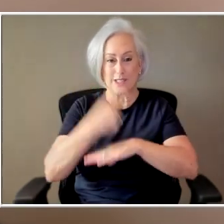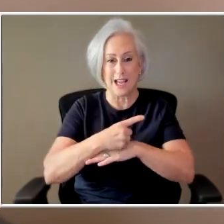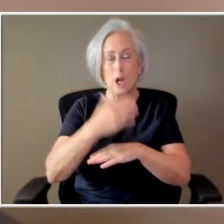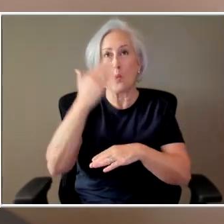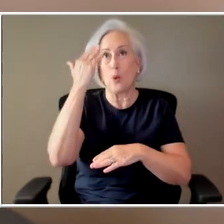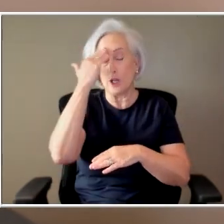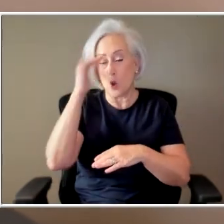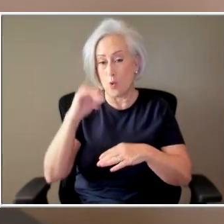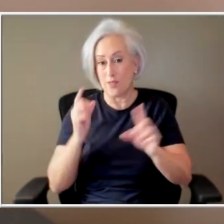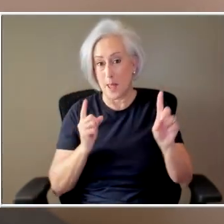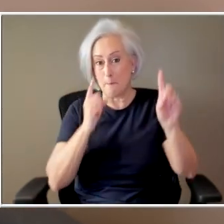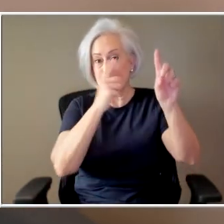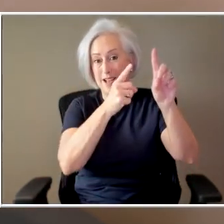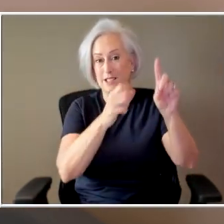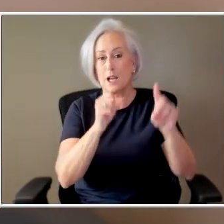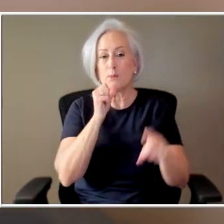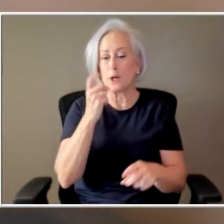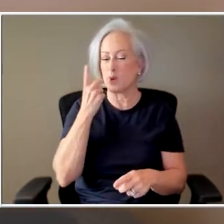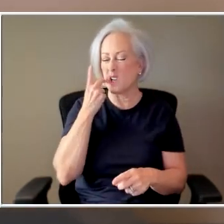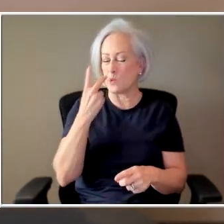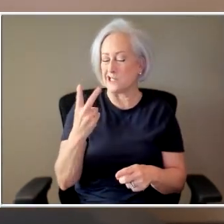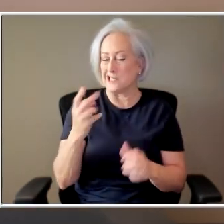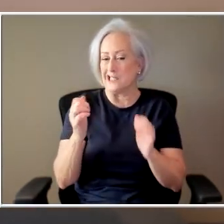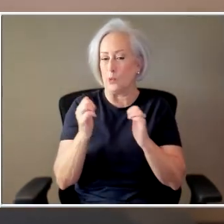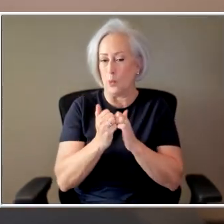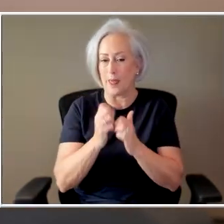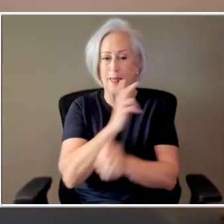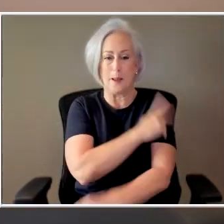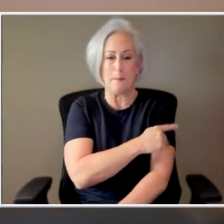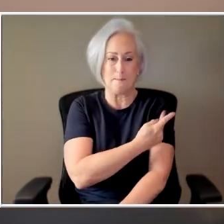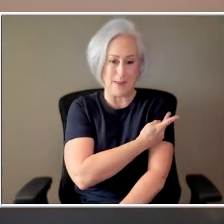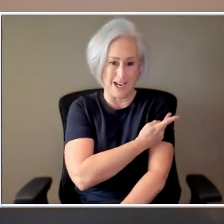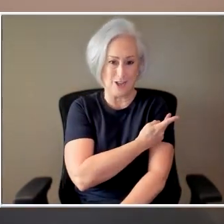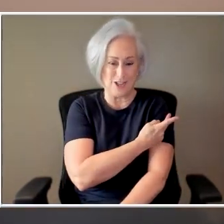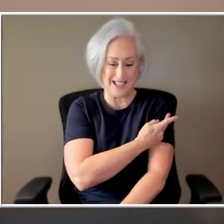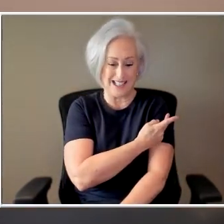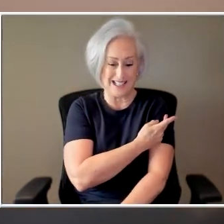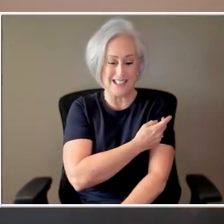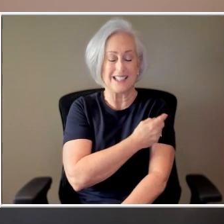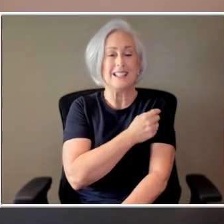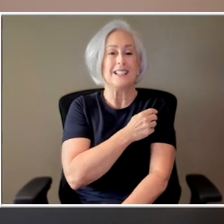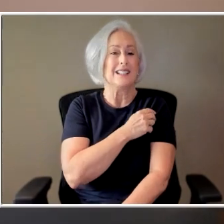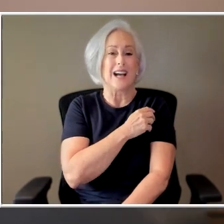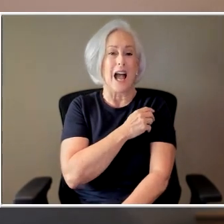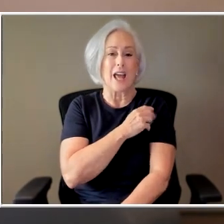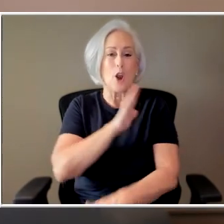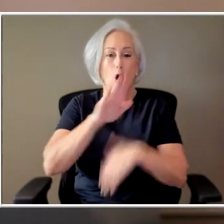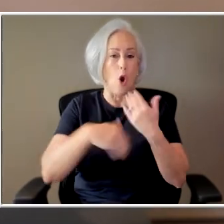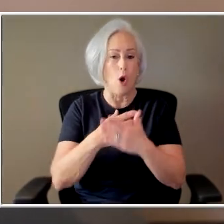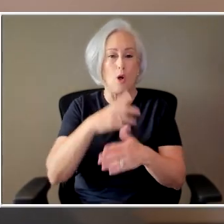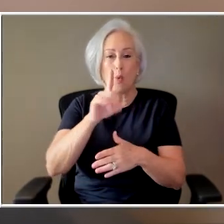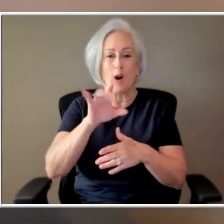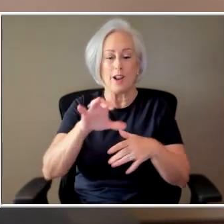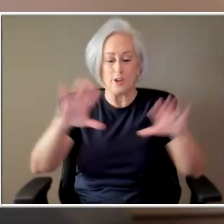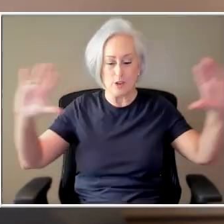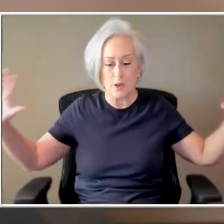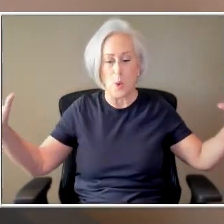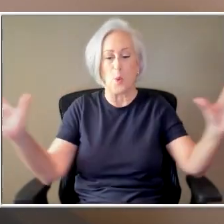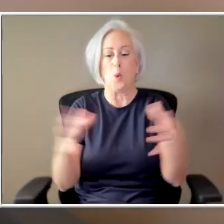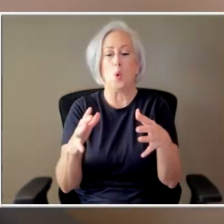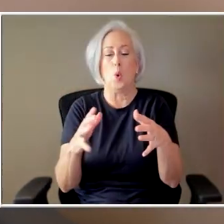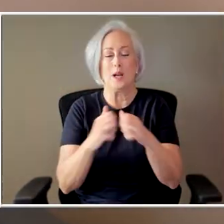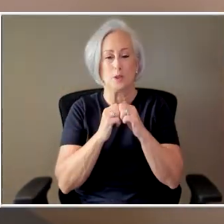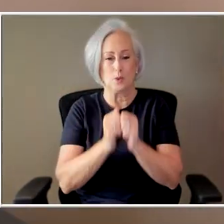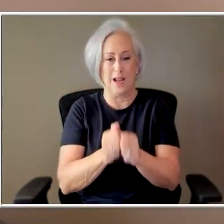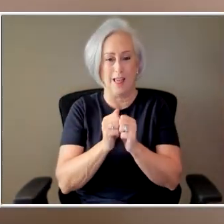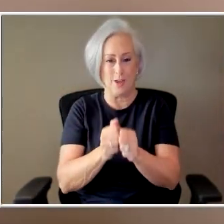normally see that with our patients, let alone spend all 100 of them together. So it was just like getting to be